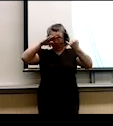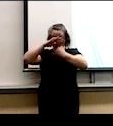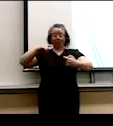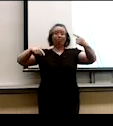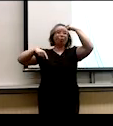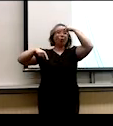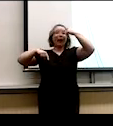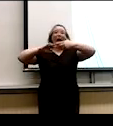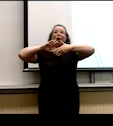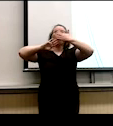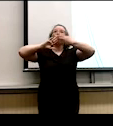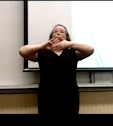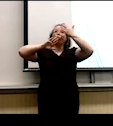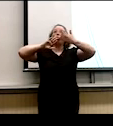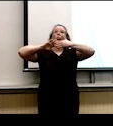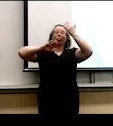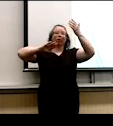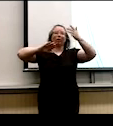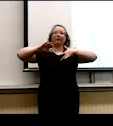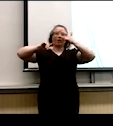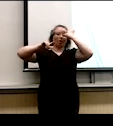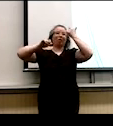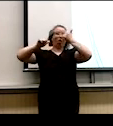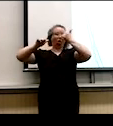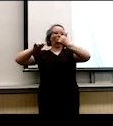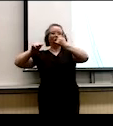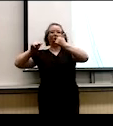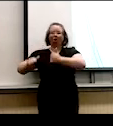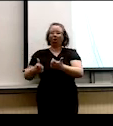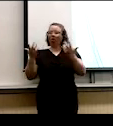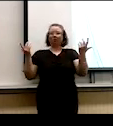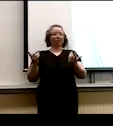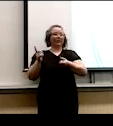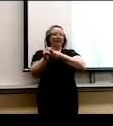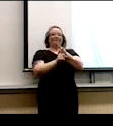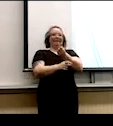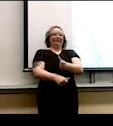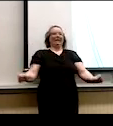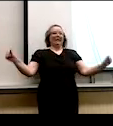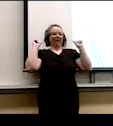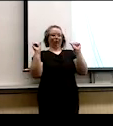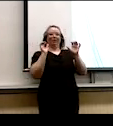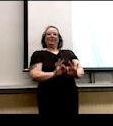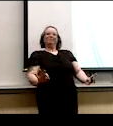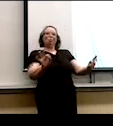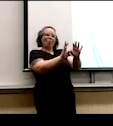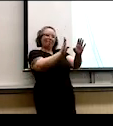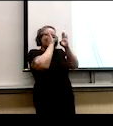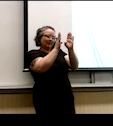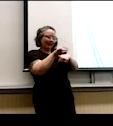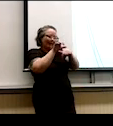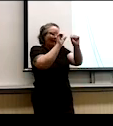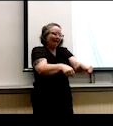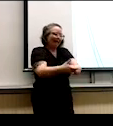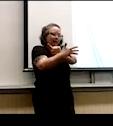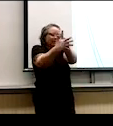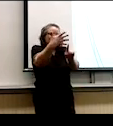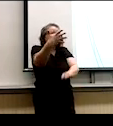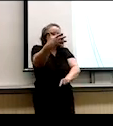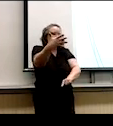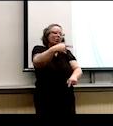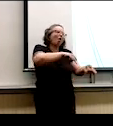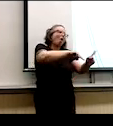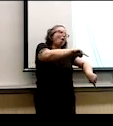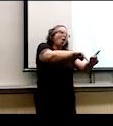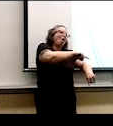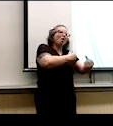And function, of course, because that's what matters, where the rubber hits the road, is what can they actually do and perform. So the essentials are to